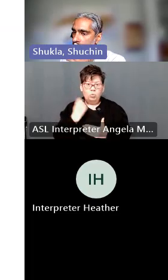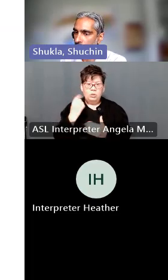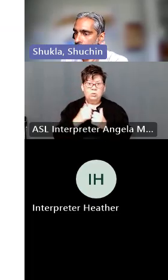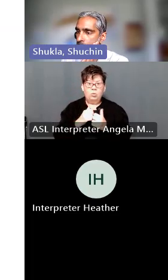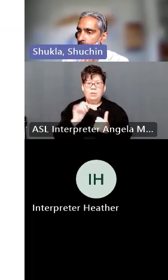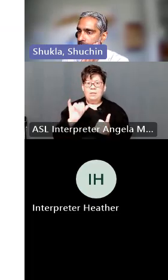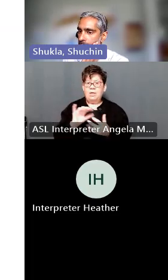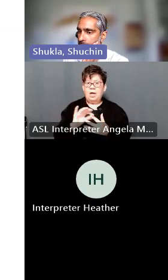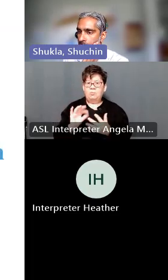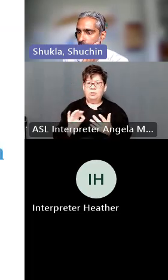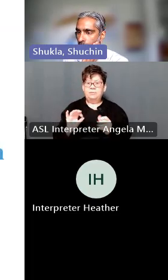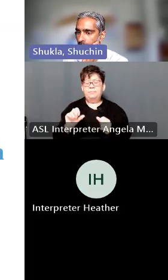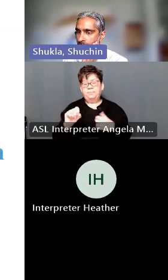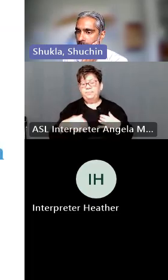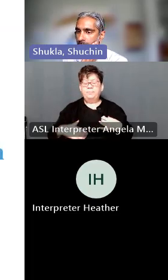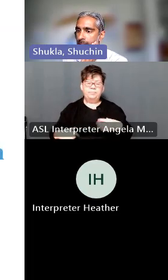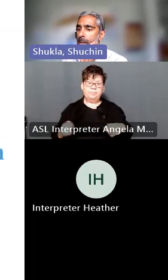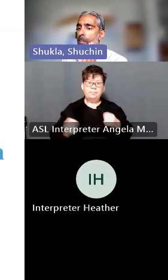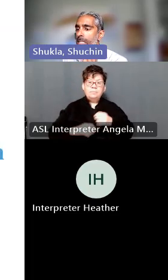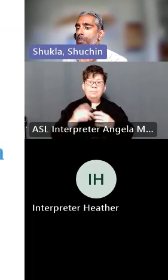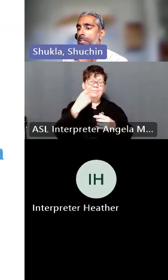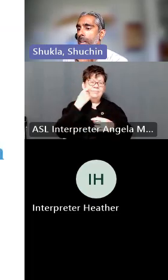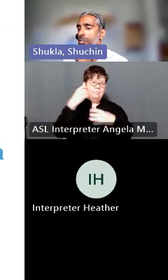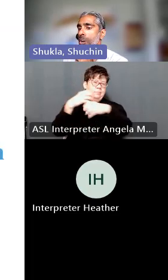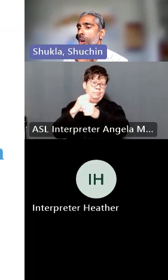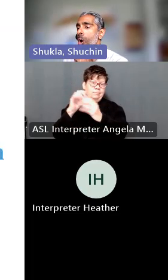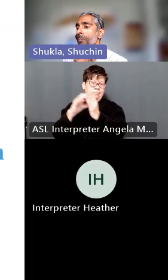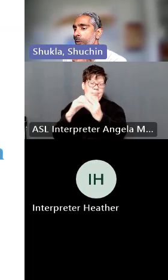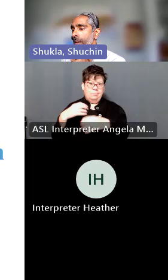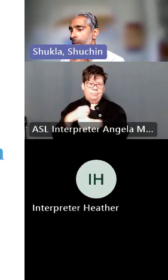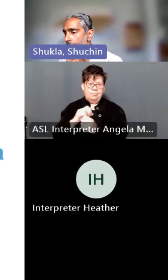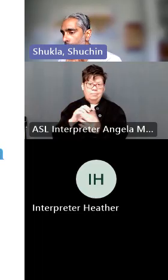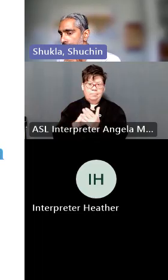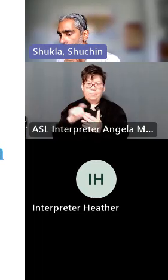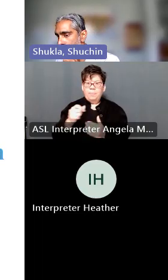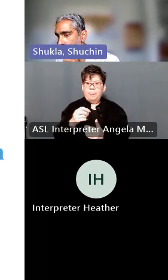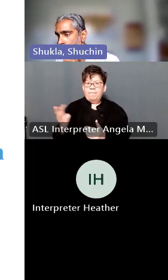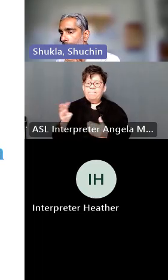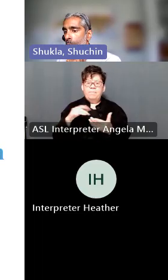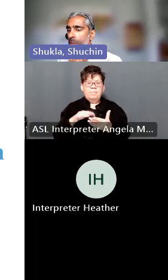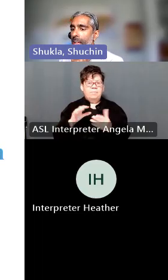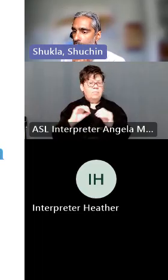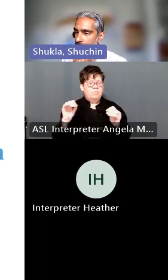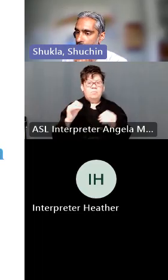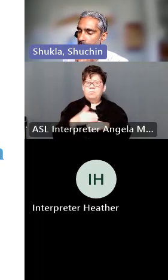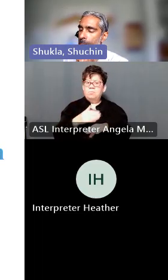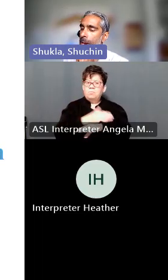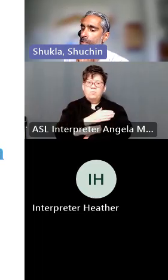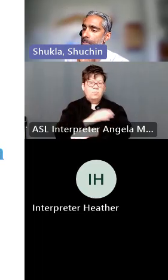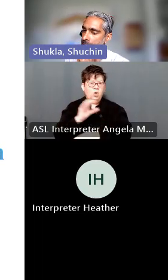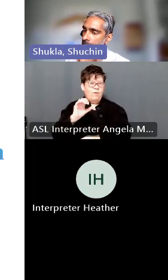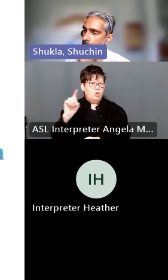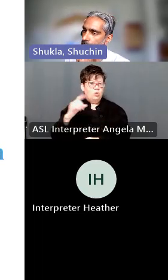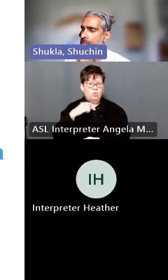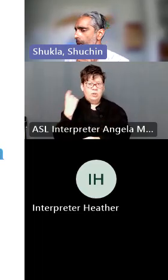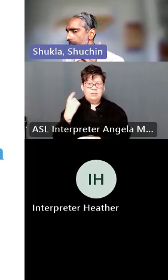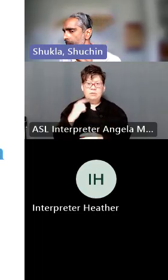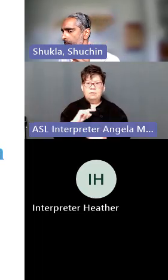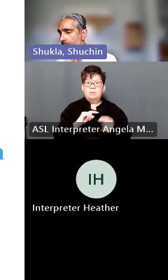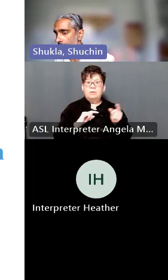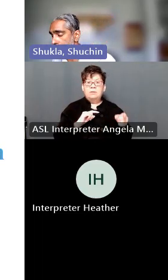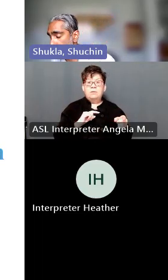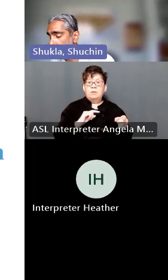Which I say, so I'm summarizing some of those points in words. Multiple studies show no improvement in overdose risk. with naltrexone compared to